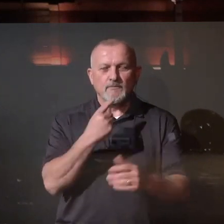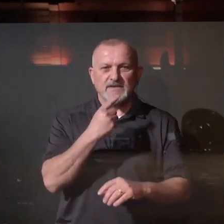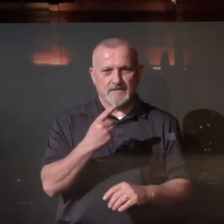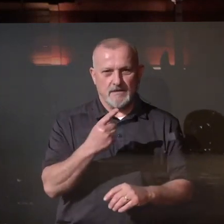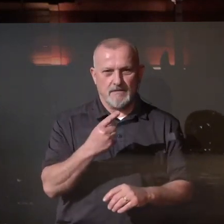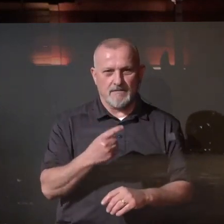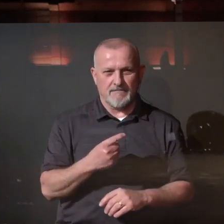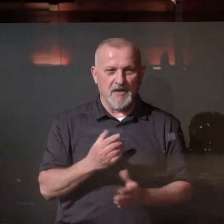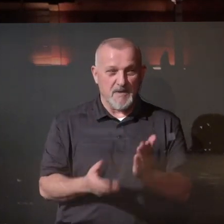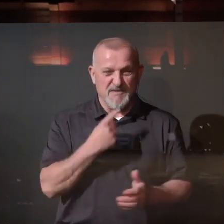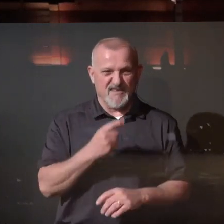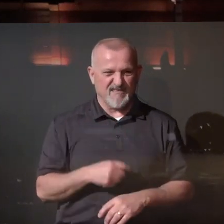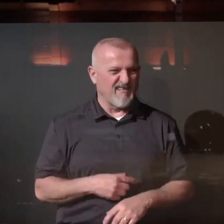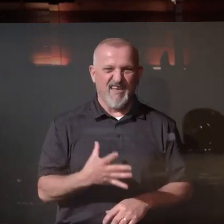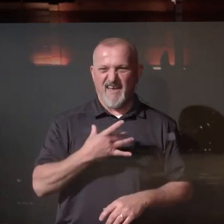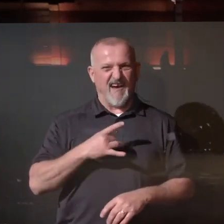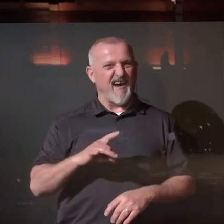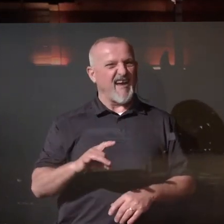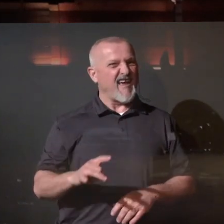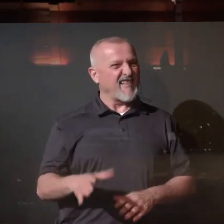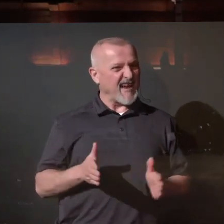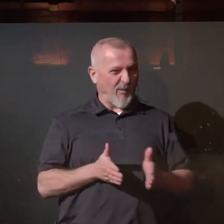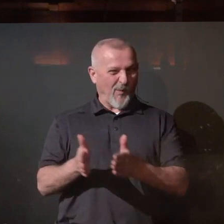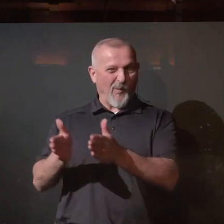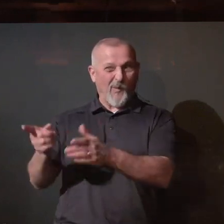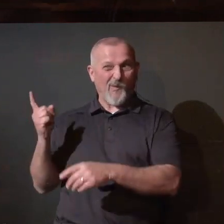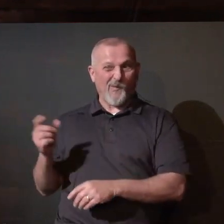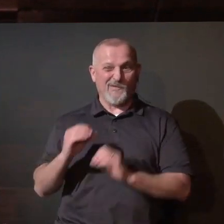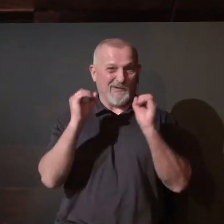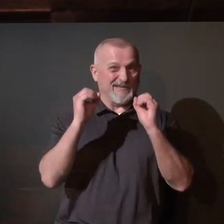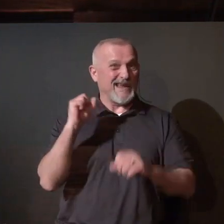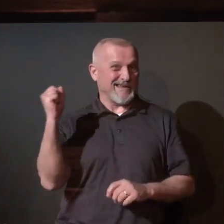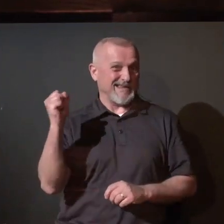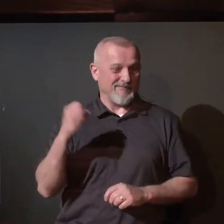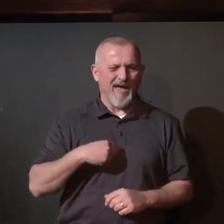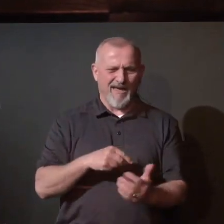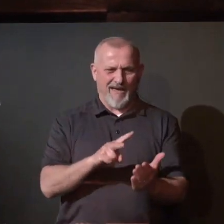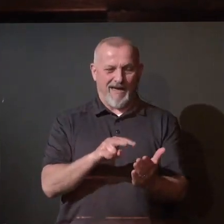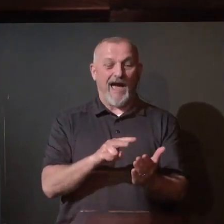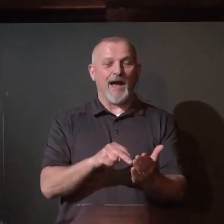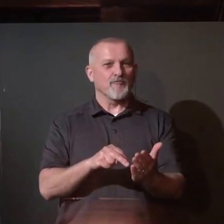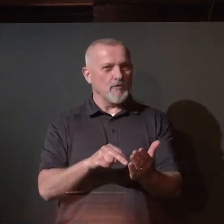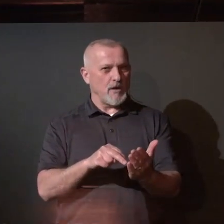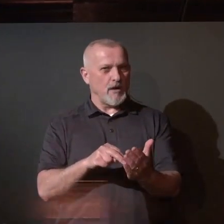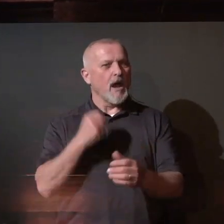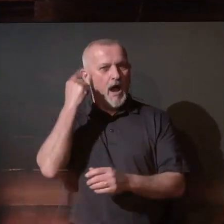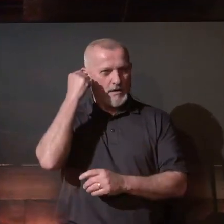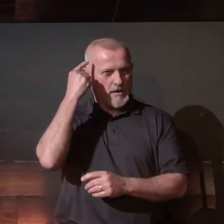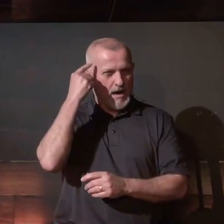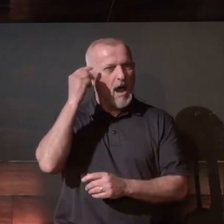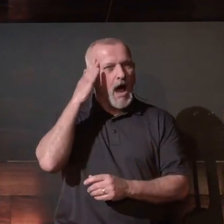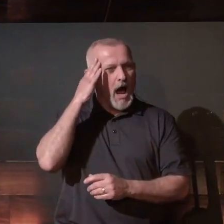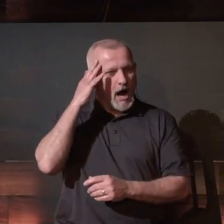I don't like where this is going this morning, Sam. I really don't like this because I'm reading between the lines here. I'm thinking about where you're headed,